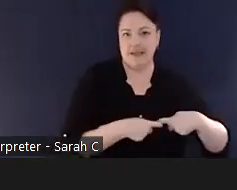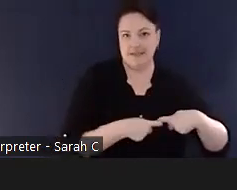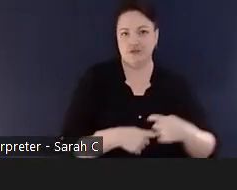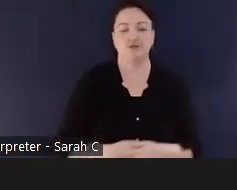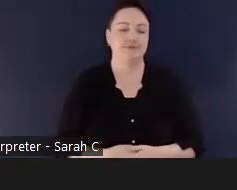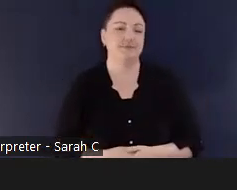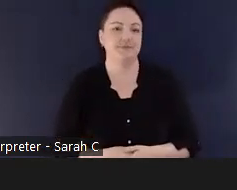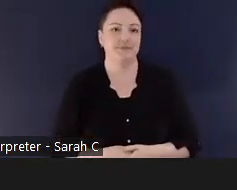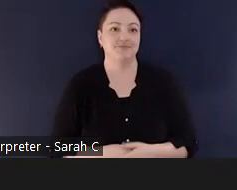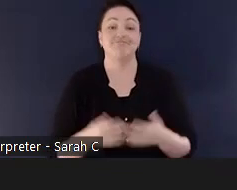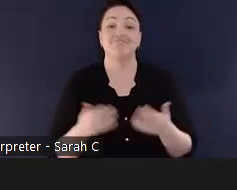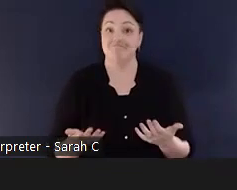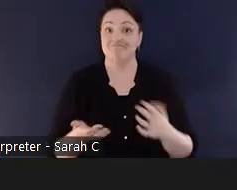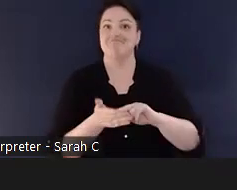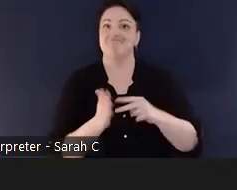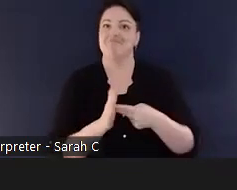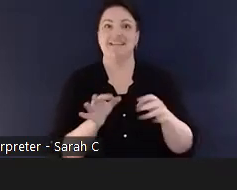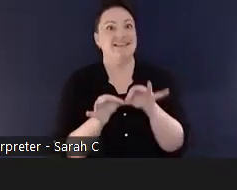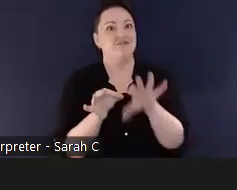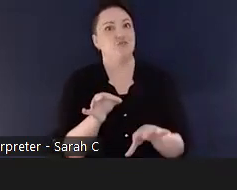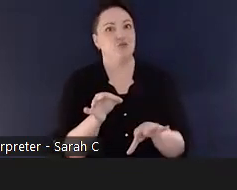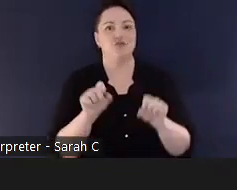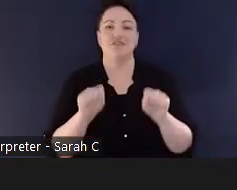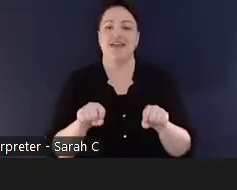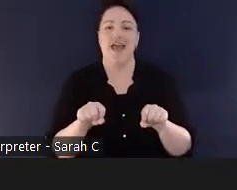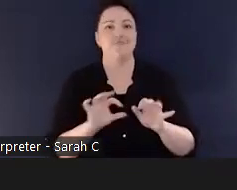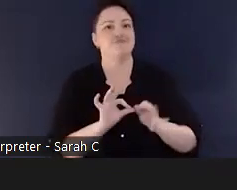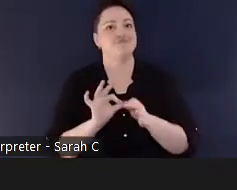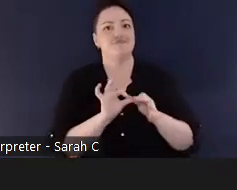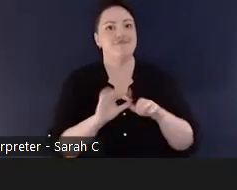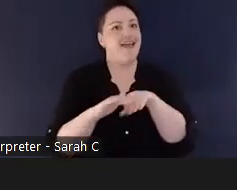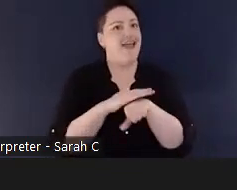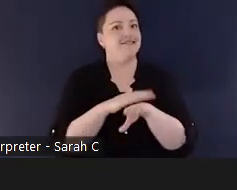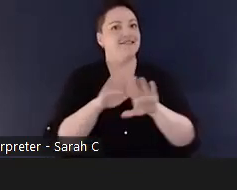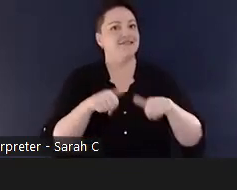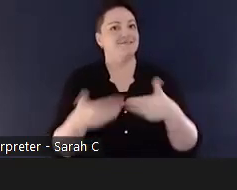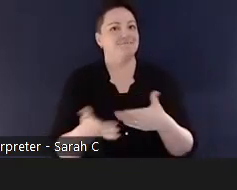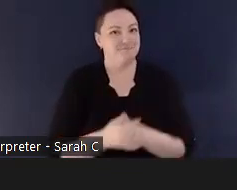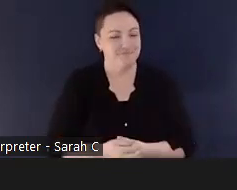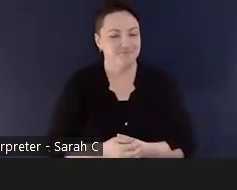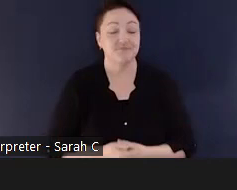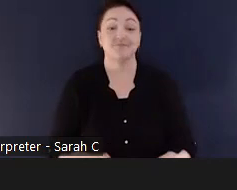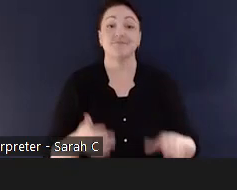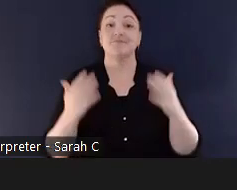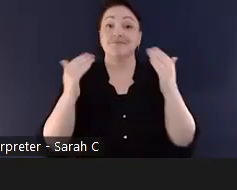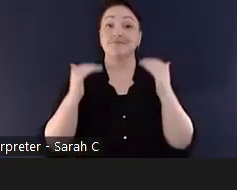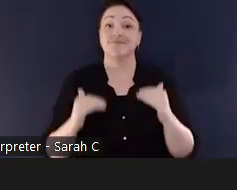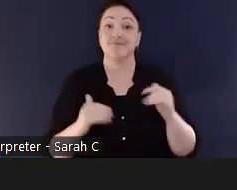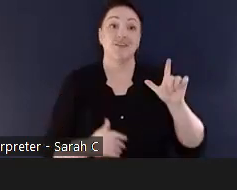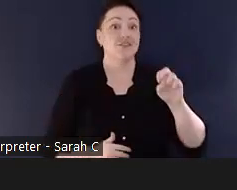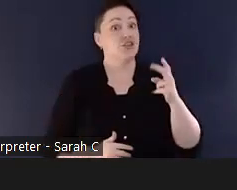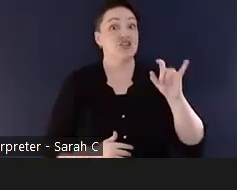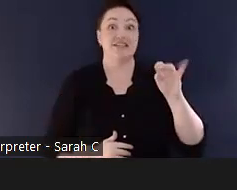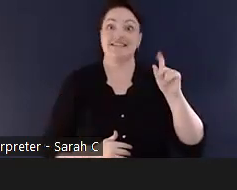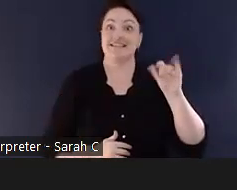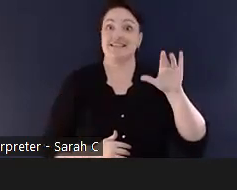that our interpreters have access to everyone in the room. All right, so some logistics. This meeting is